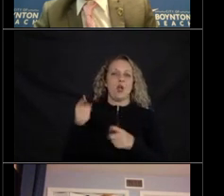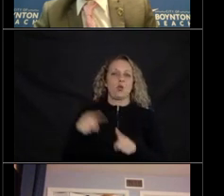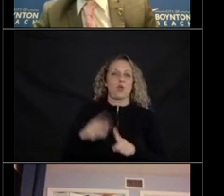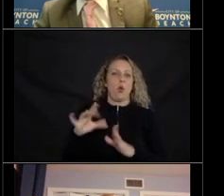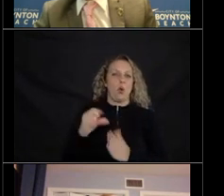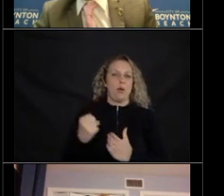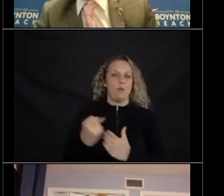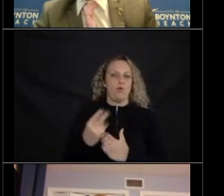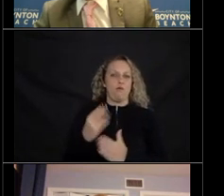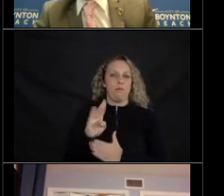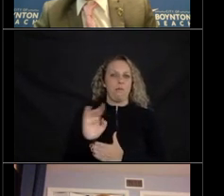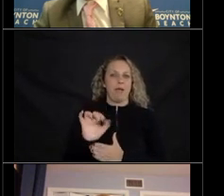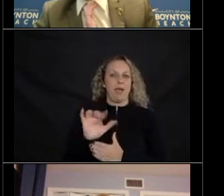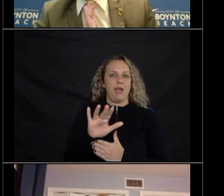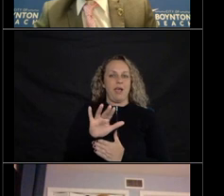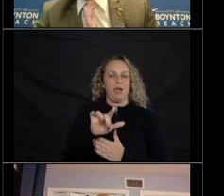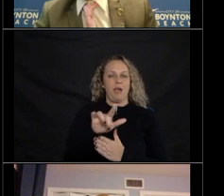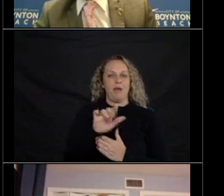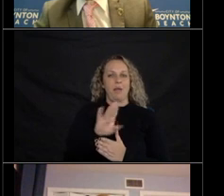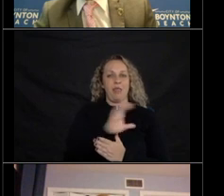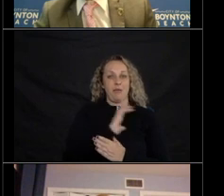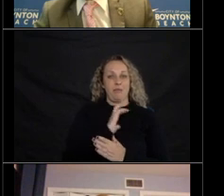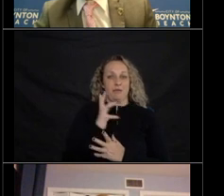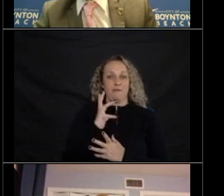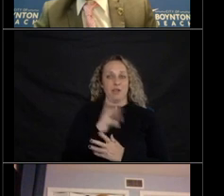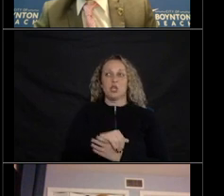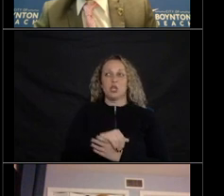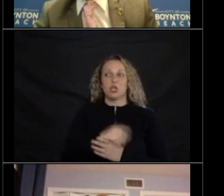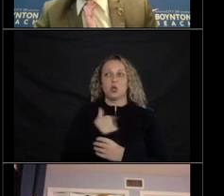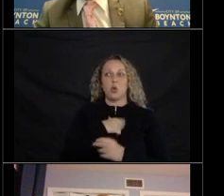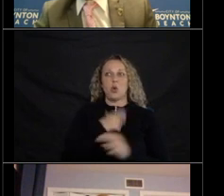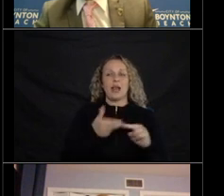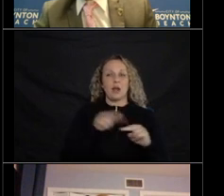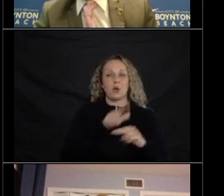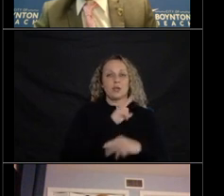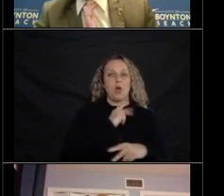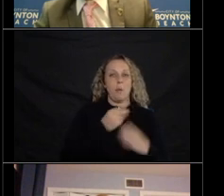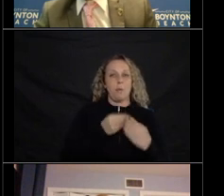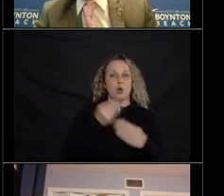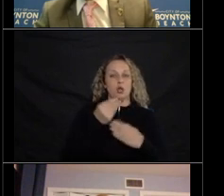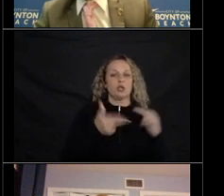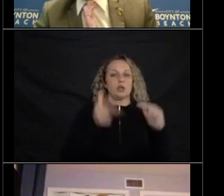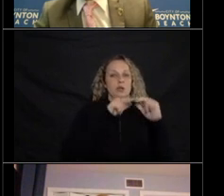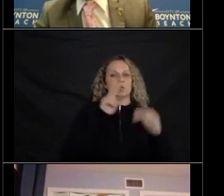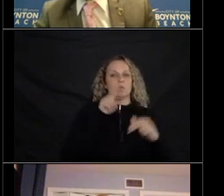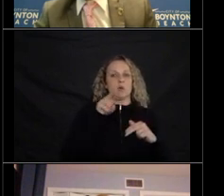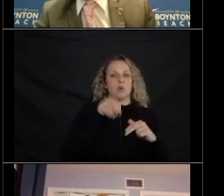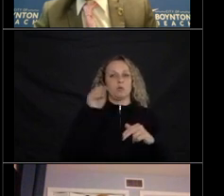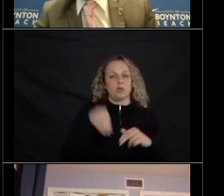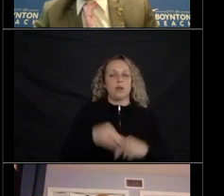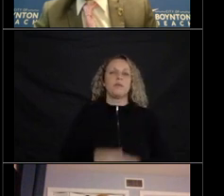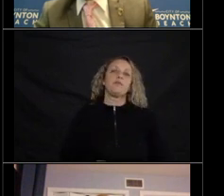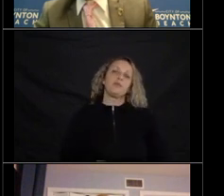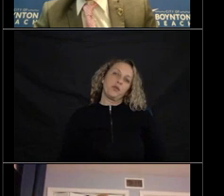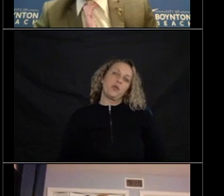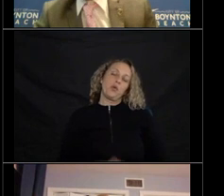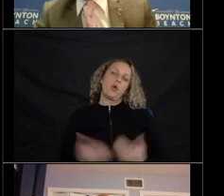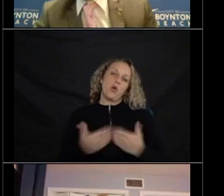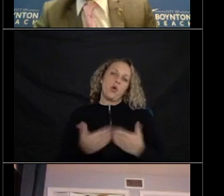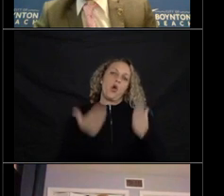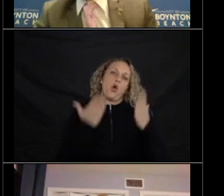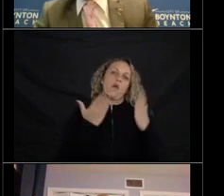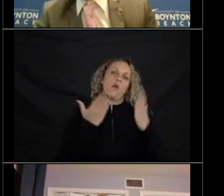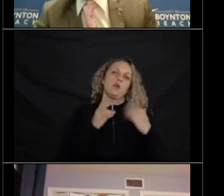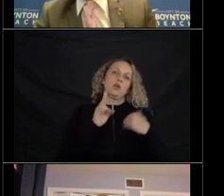approved by the commission. We are increasing our purchase price by about 22%. So our new offer is